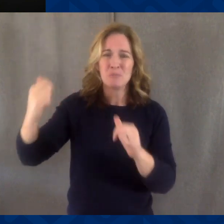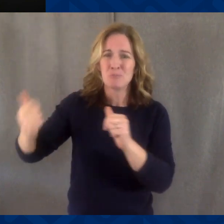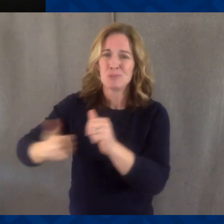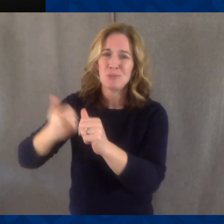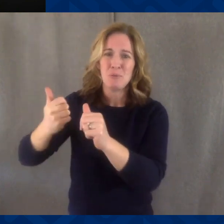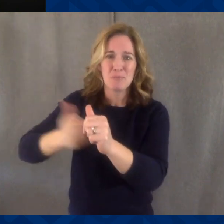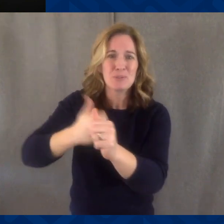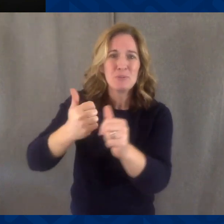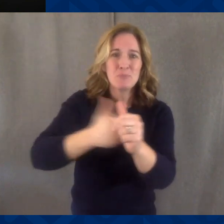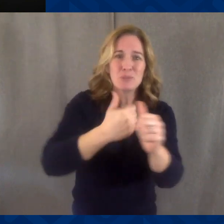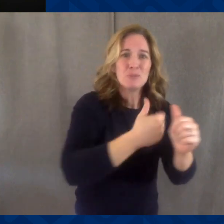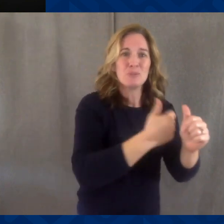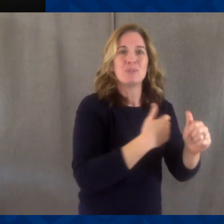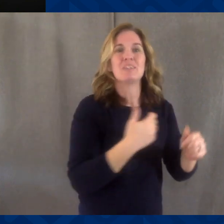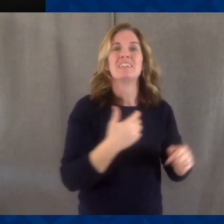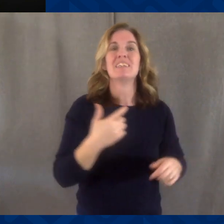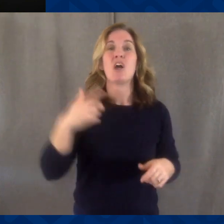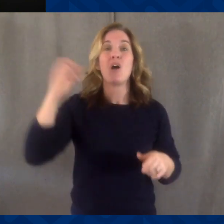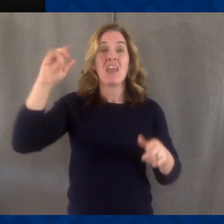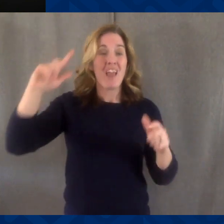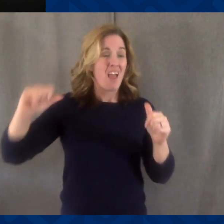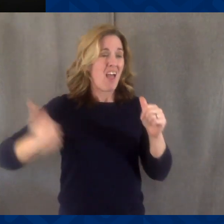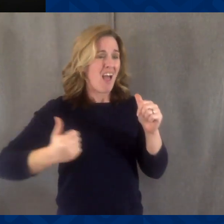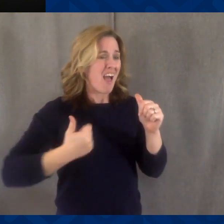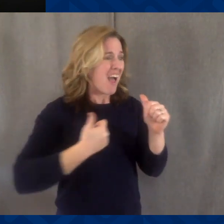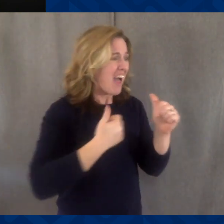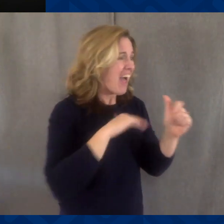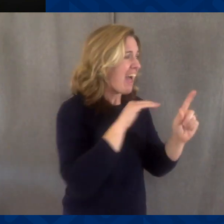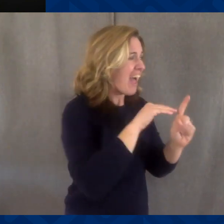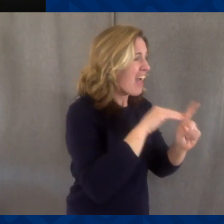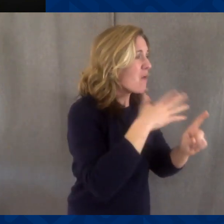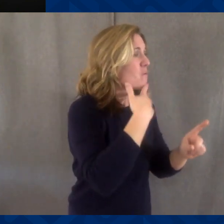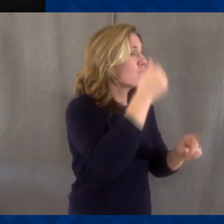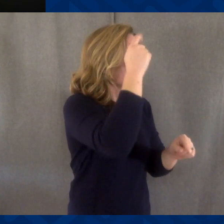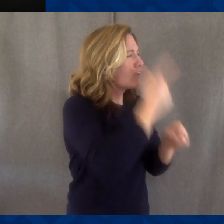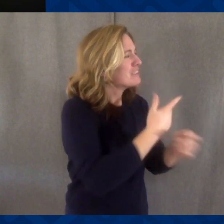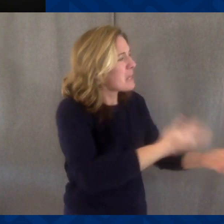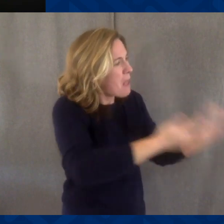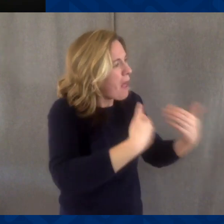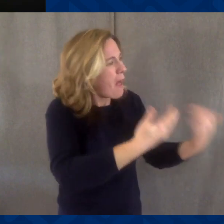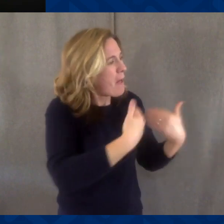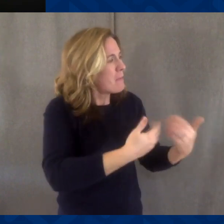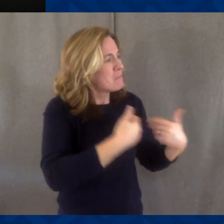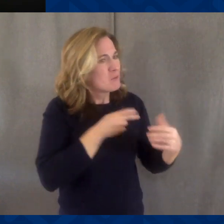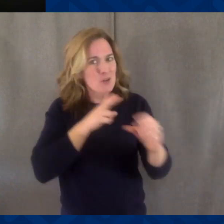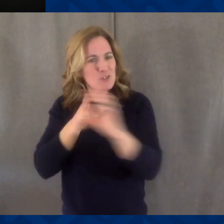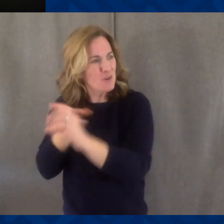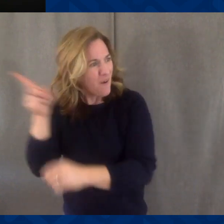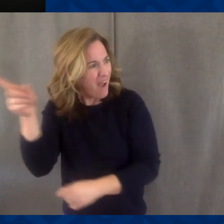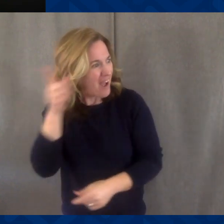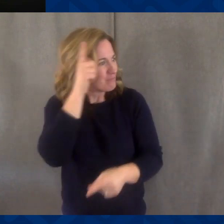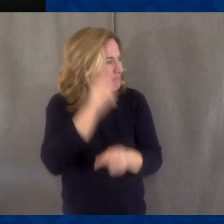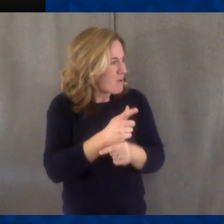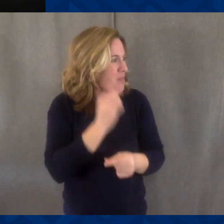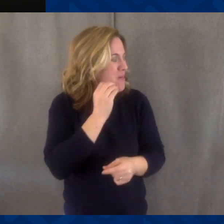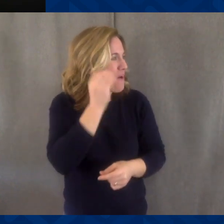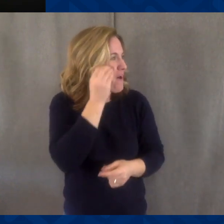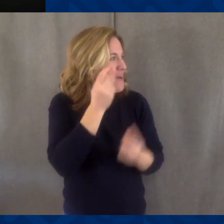of us. And he pleads with the older brother. He says, come inside, join the party. Your brother is home. But the older